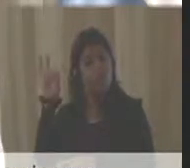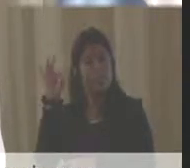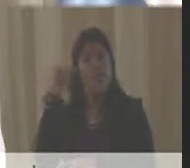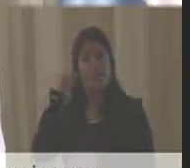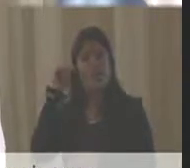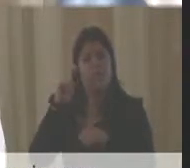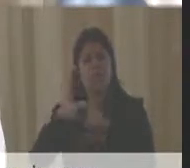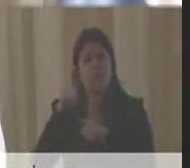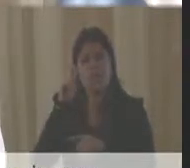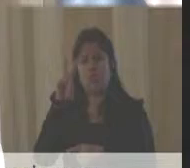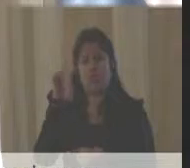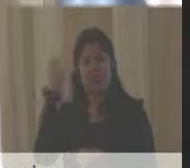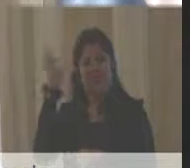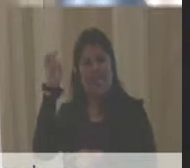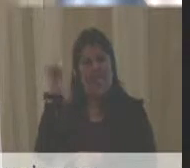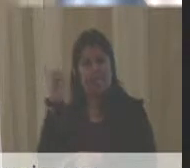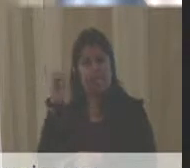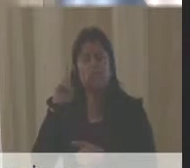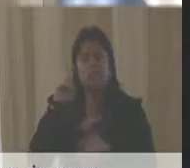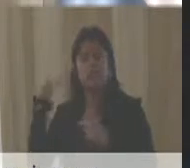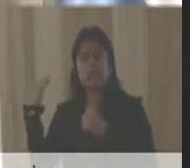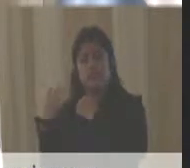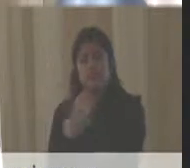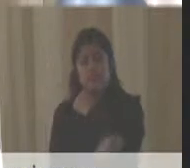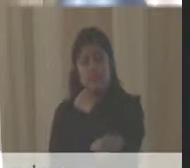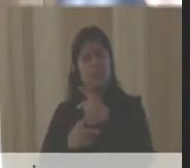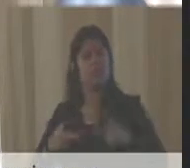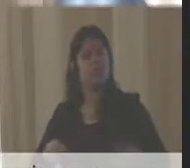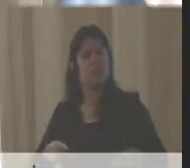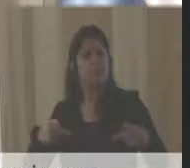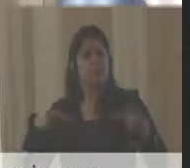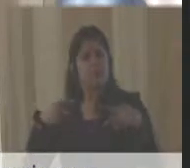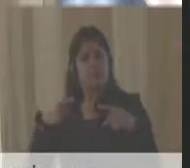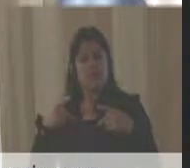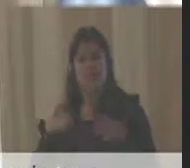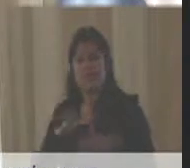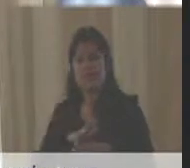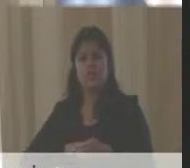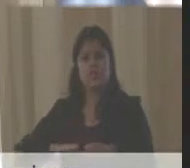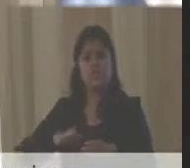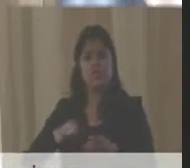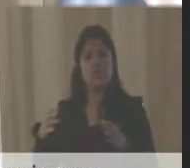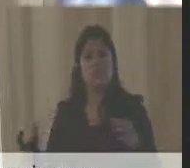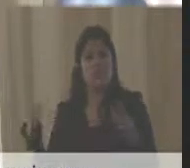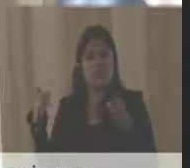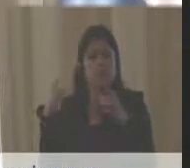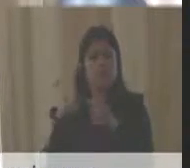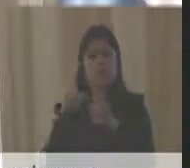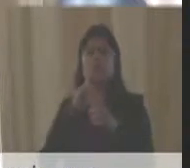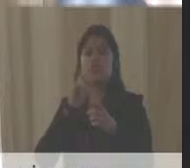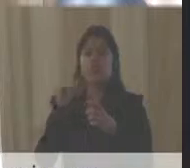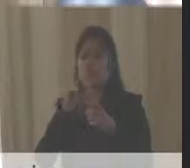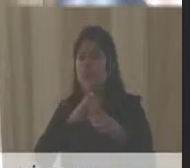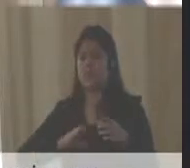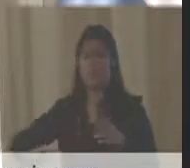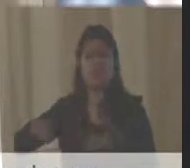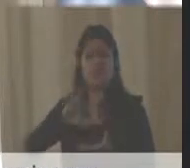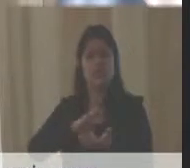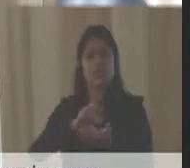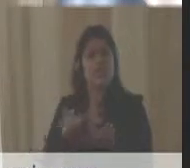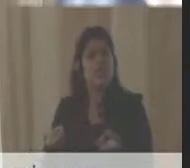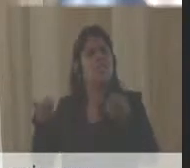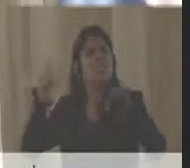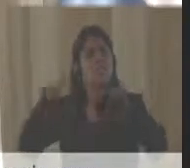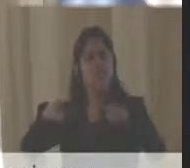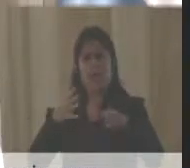until the 70s, the poor people would live in resilient spaces, not just in the colonial center